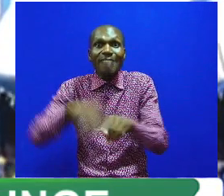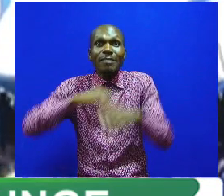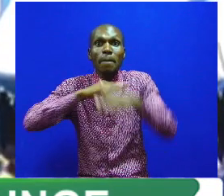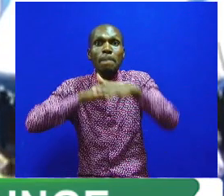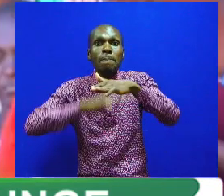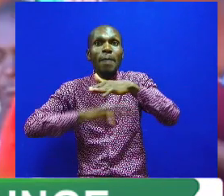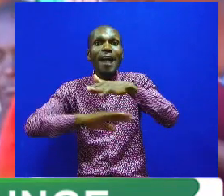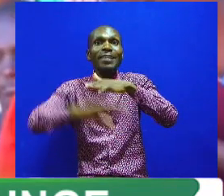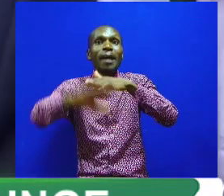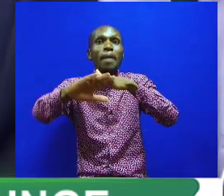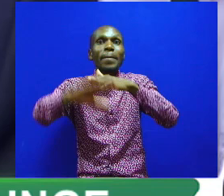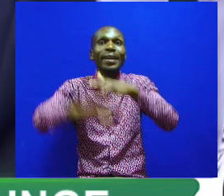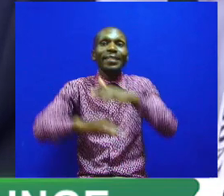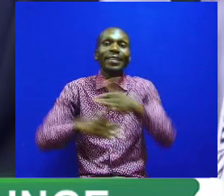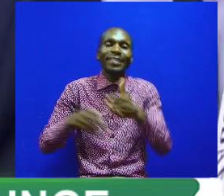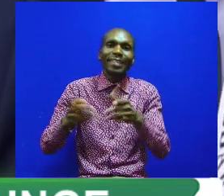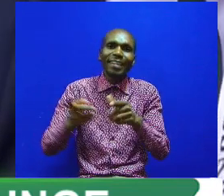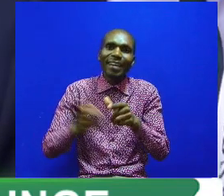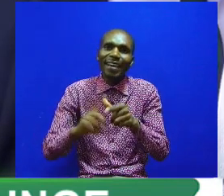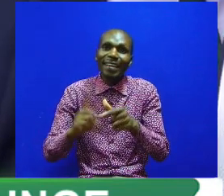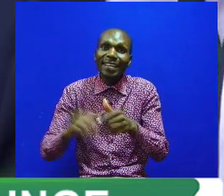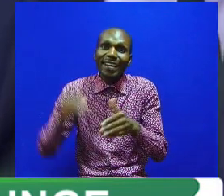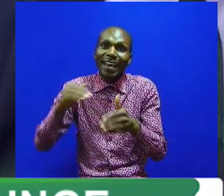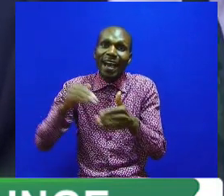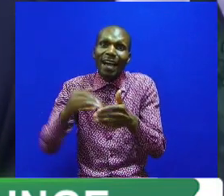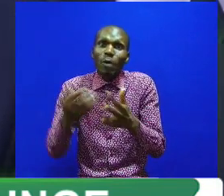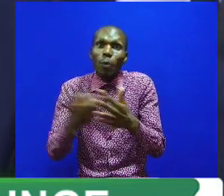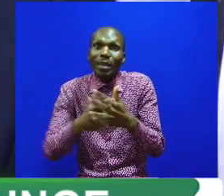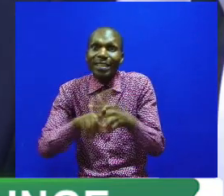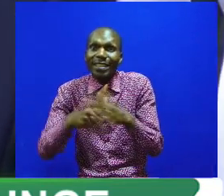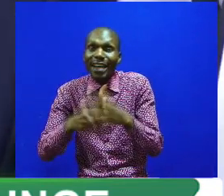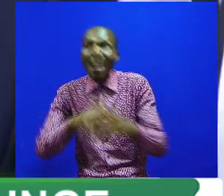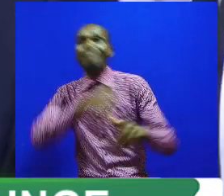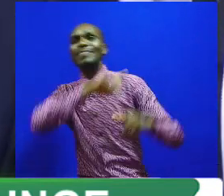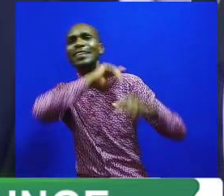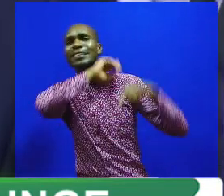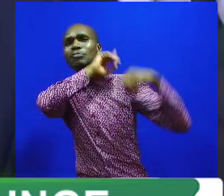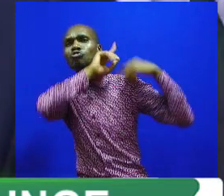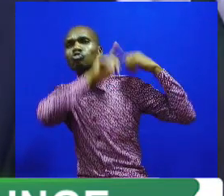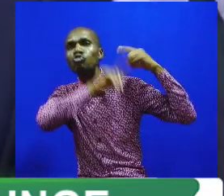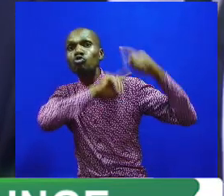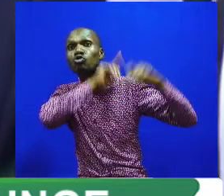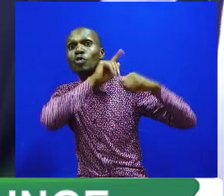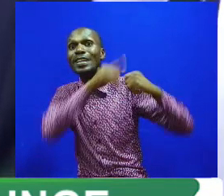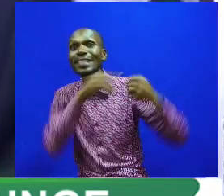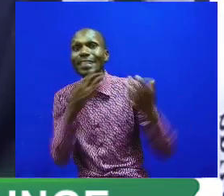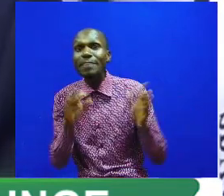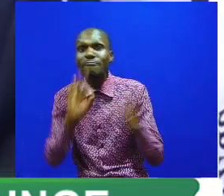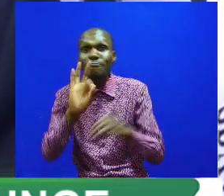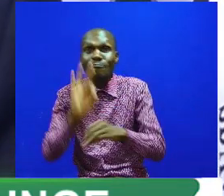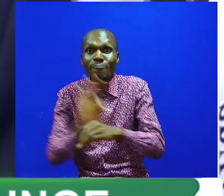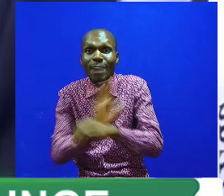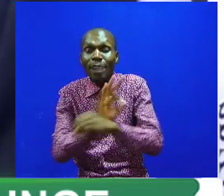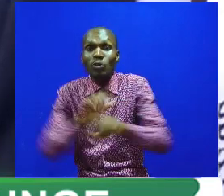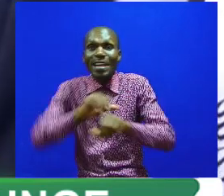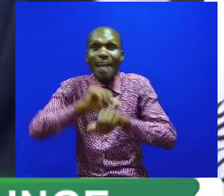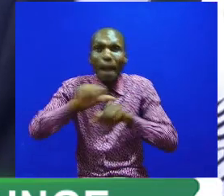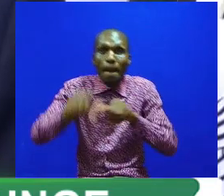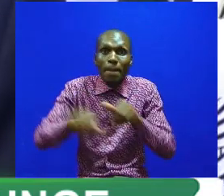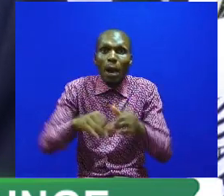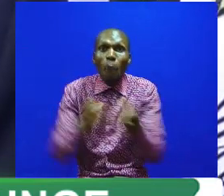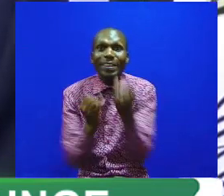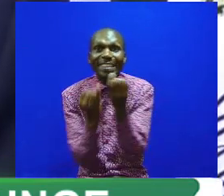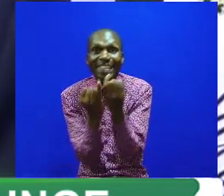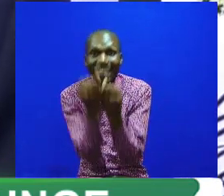parliamentary caucus. To launch a historic movement about